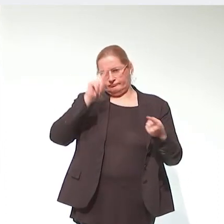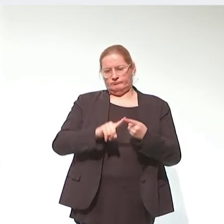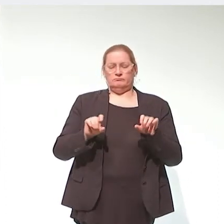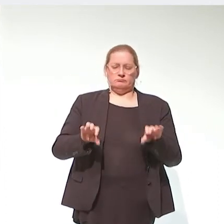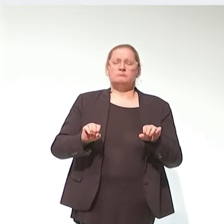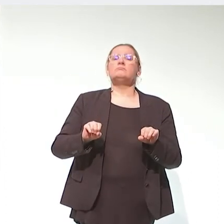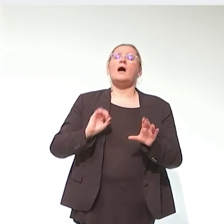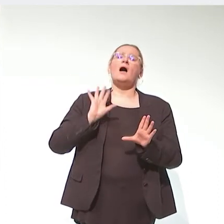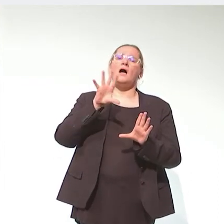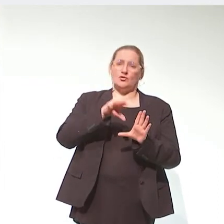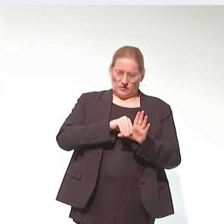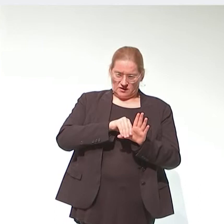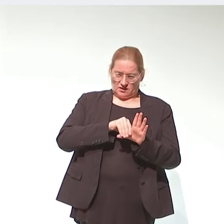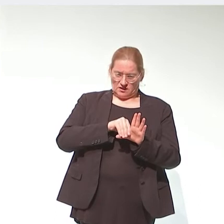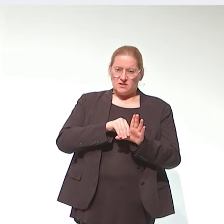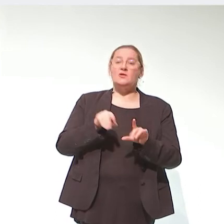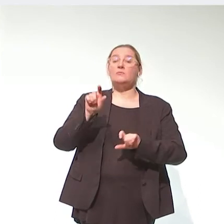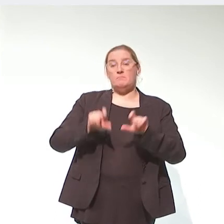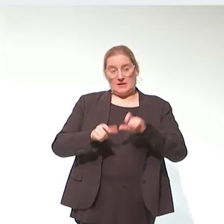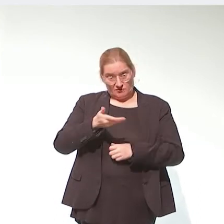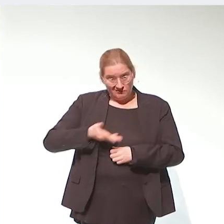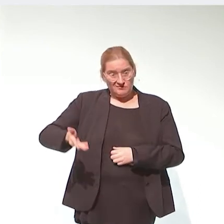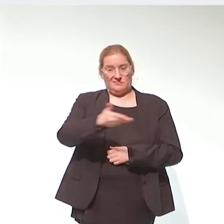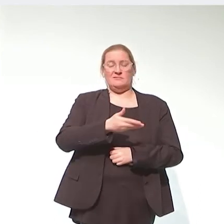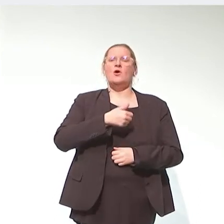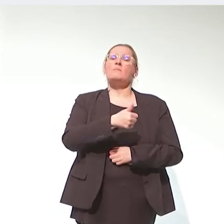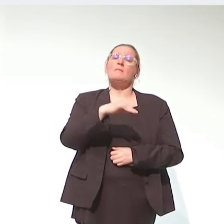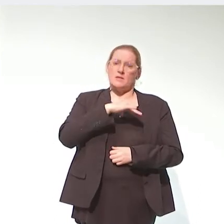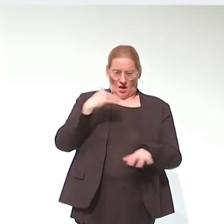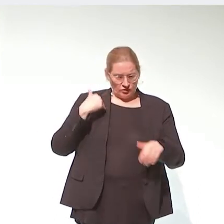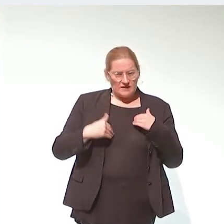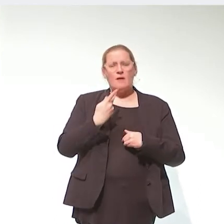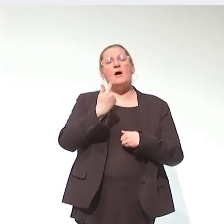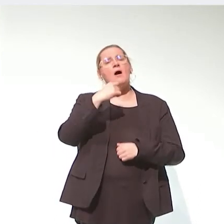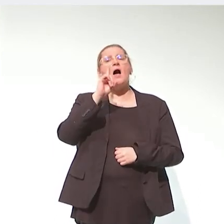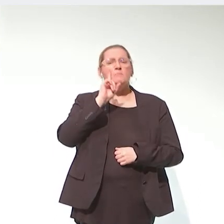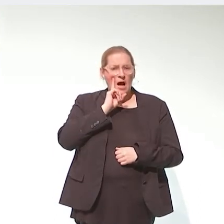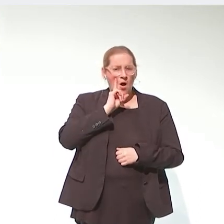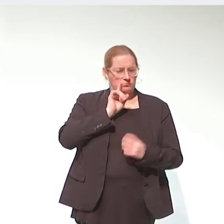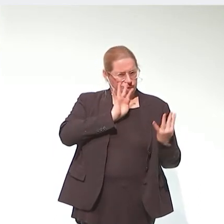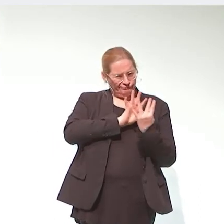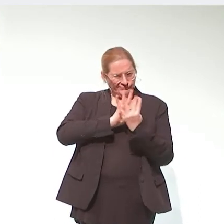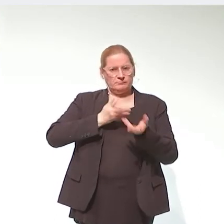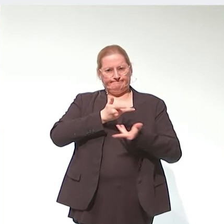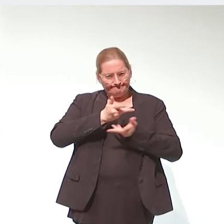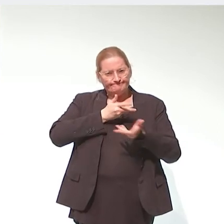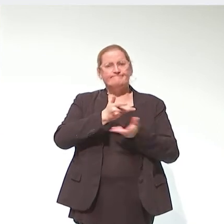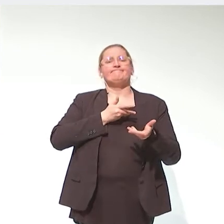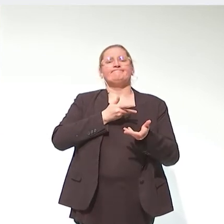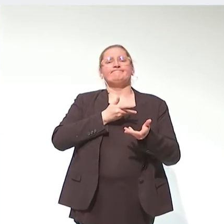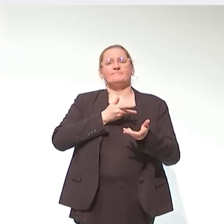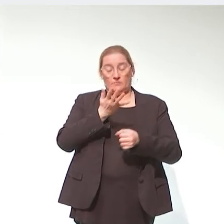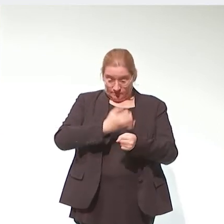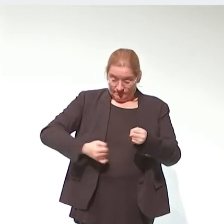the parents of children with disabilities, has prepared a new draft law to reform the existing legislative and